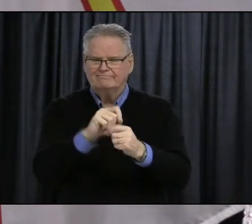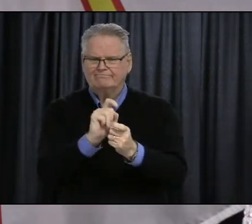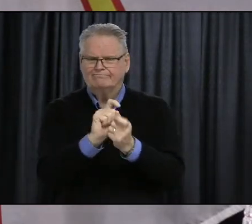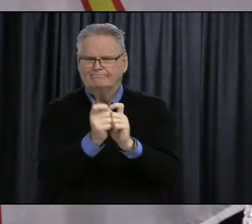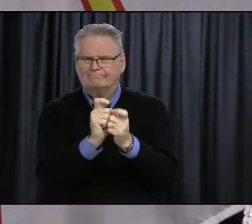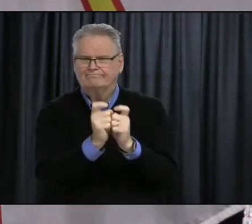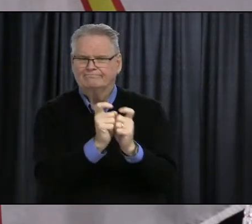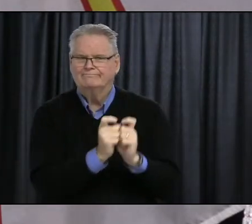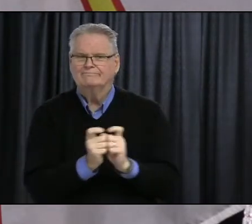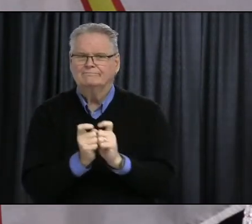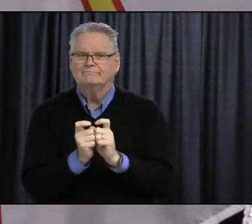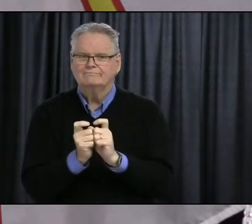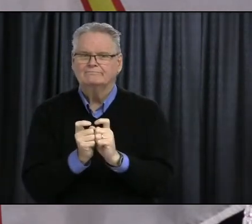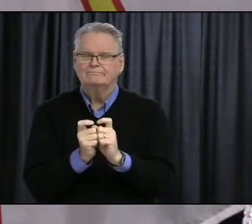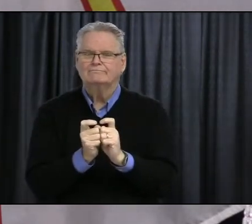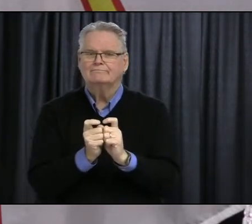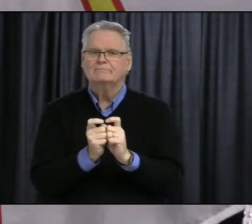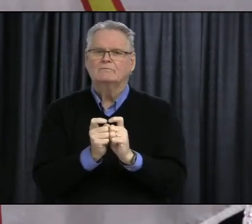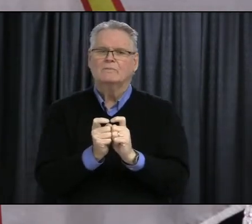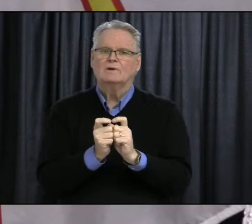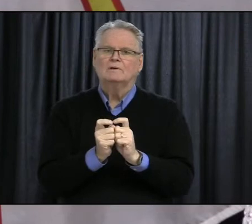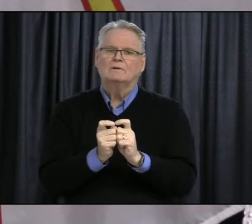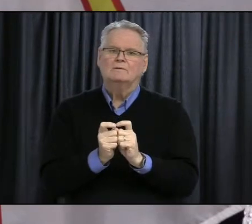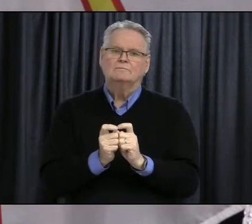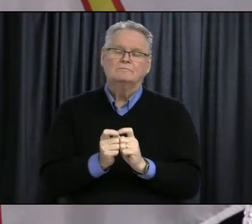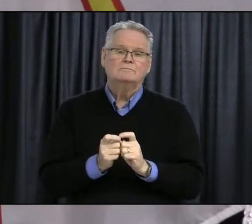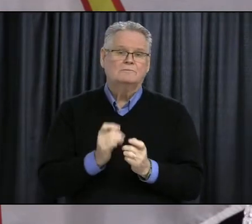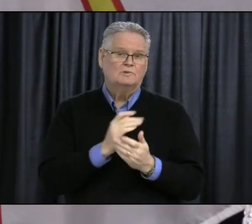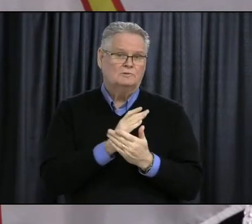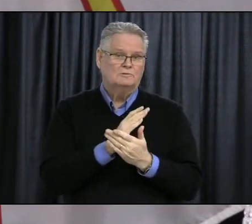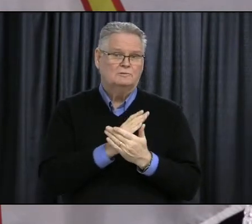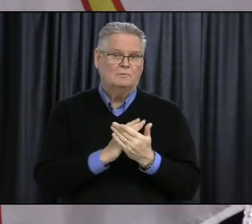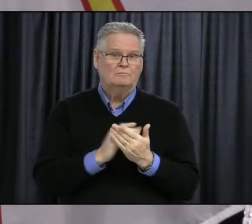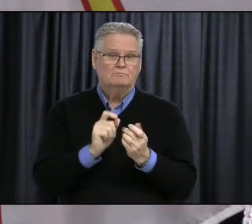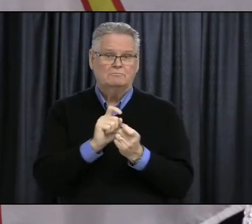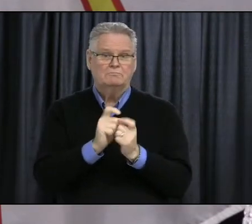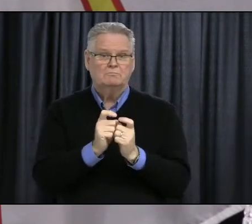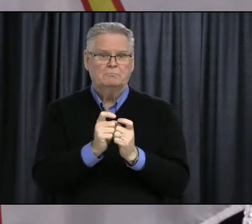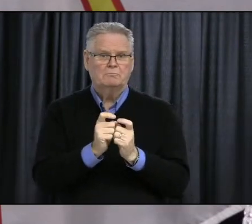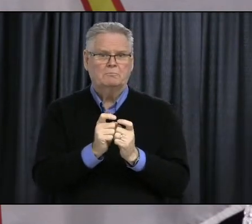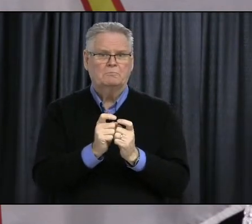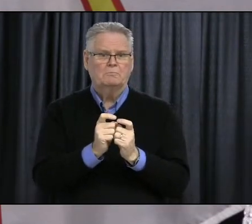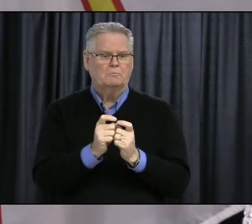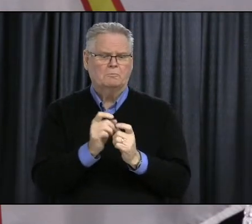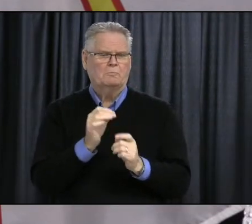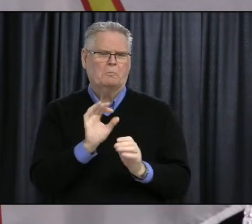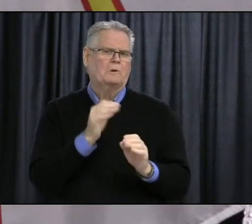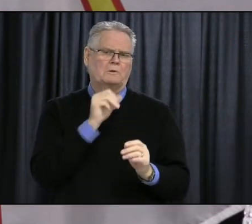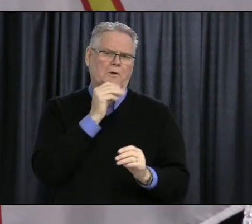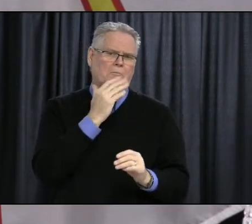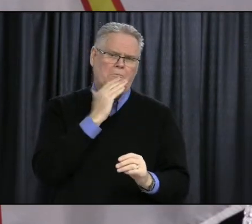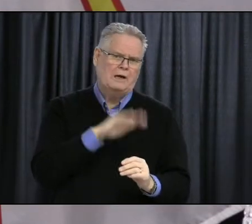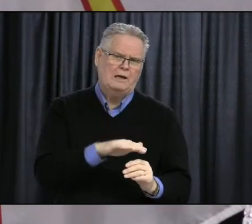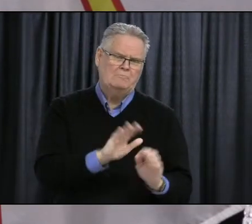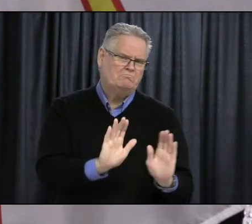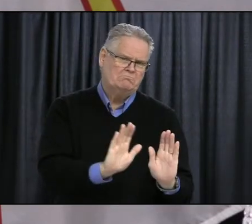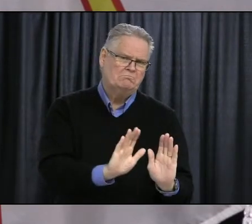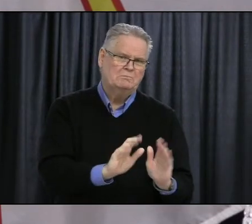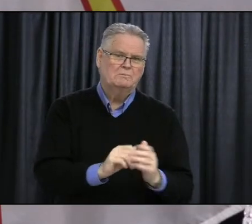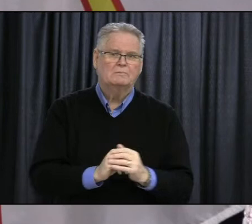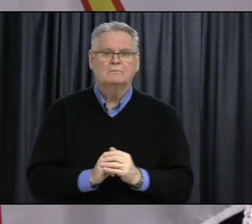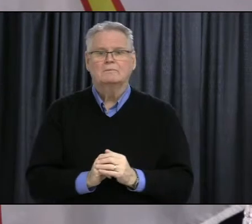are concerning because they allow the virus to spread from person to person much easier and faster than the original